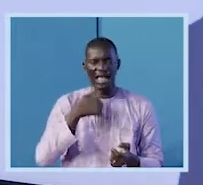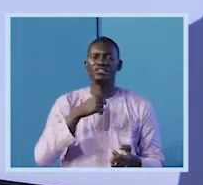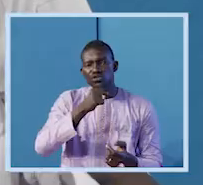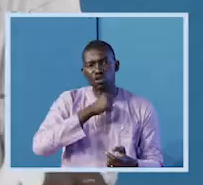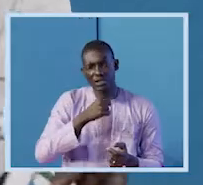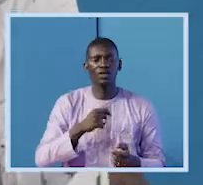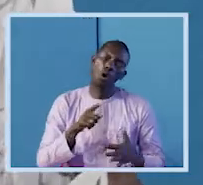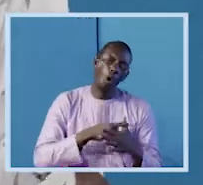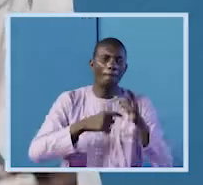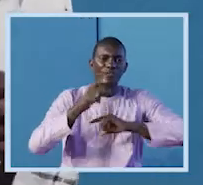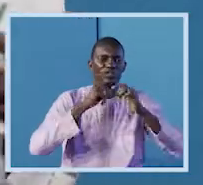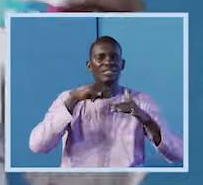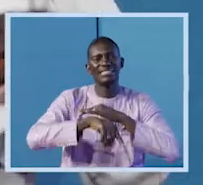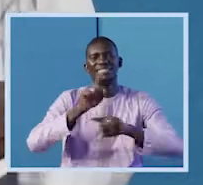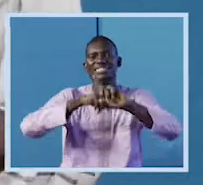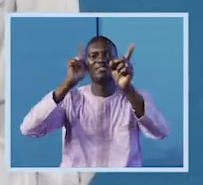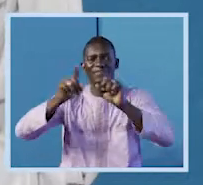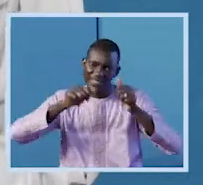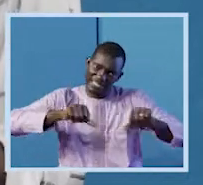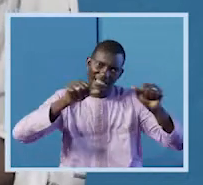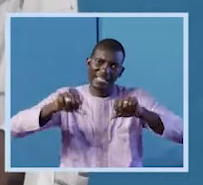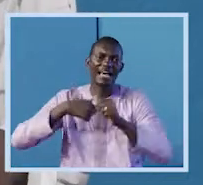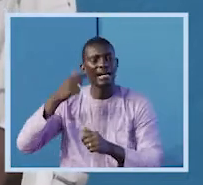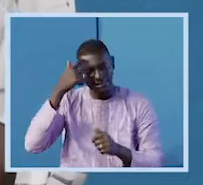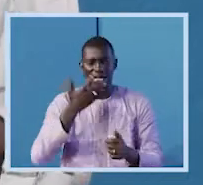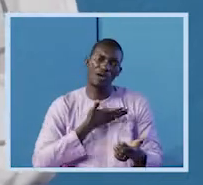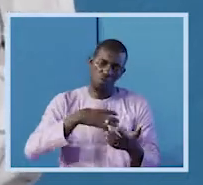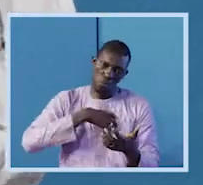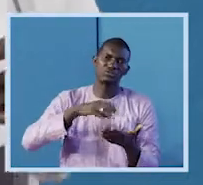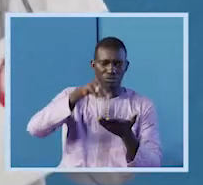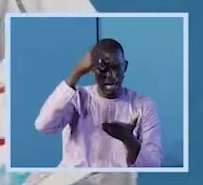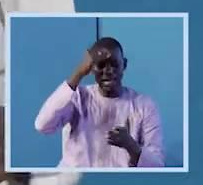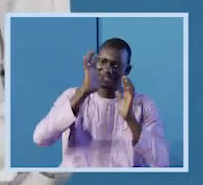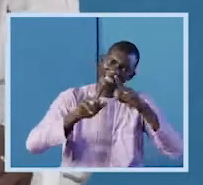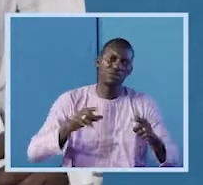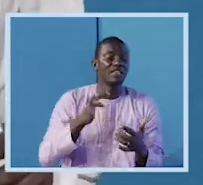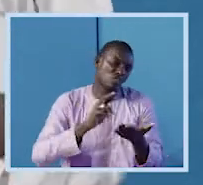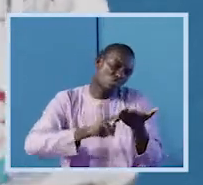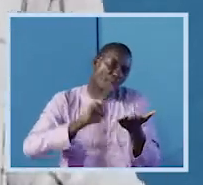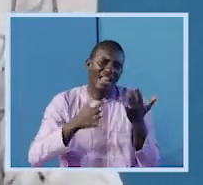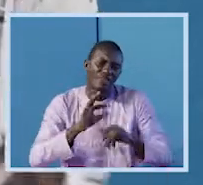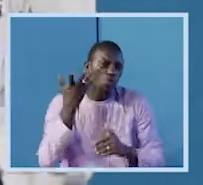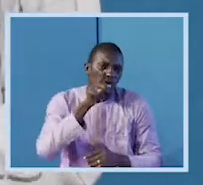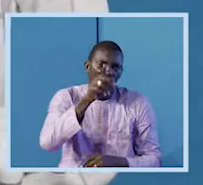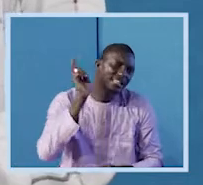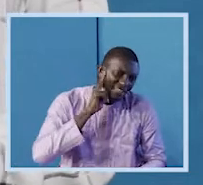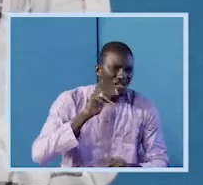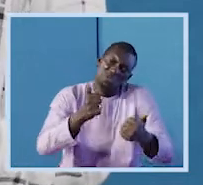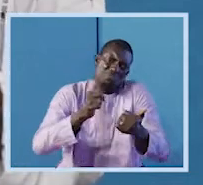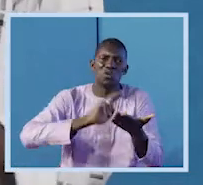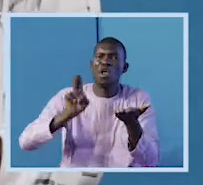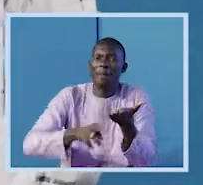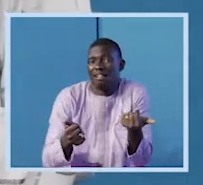as professionals in different areas, we have to take it up ourselves. At some point, it will be normal, even when you're deaf. It's normal because the people around